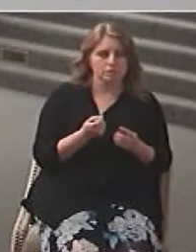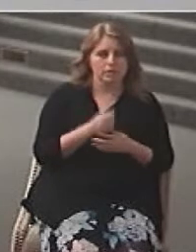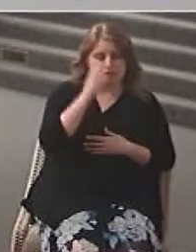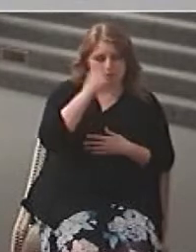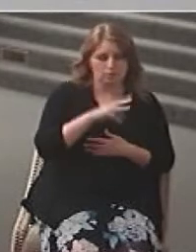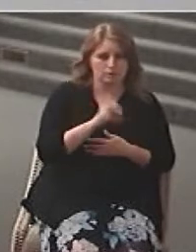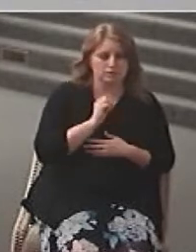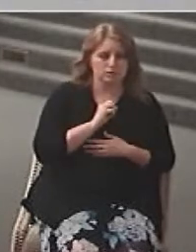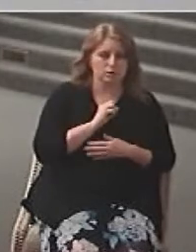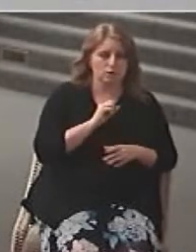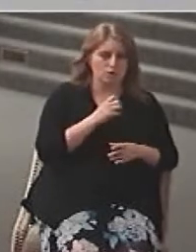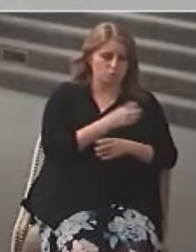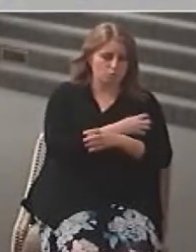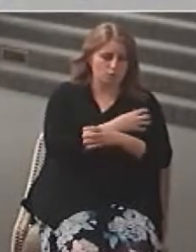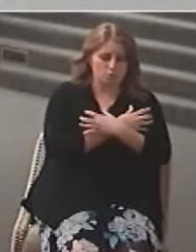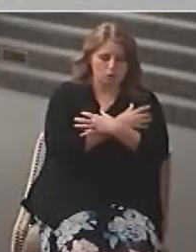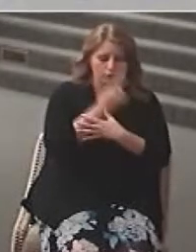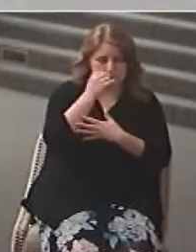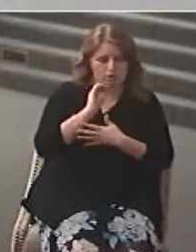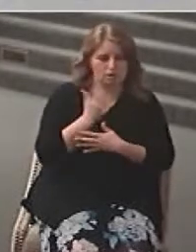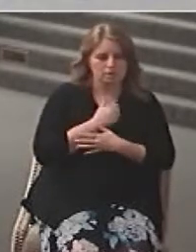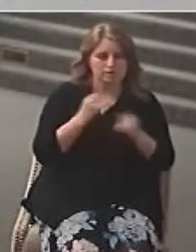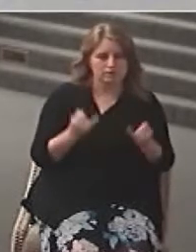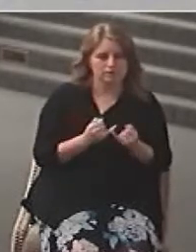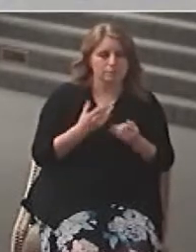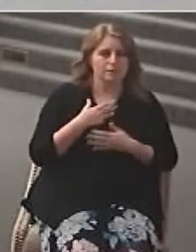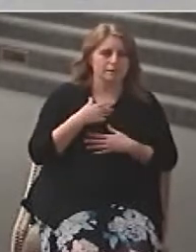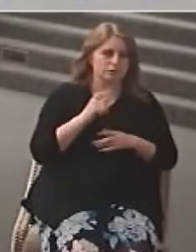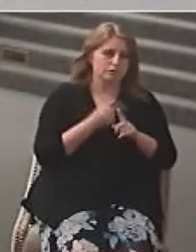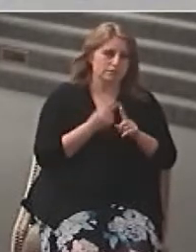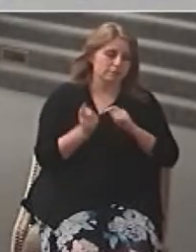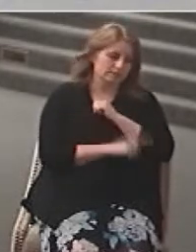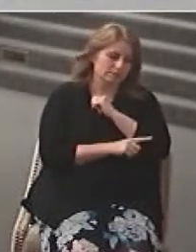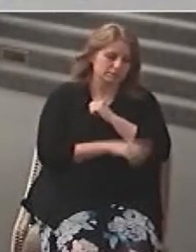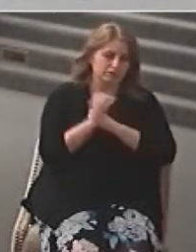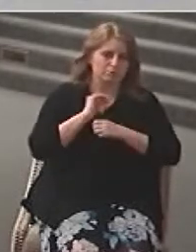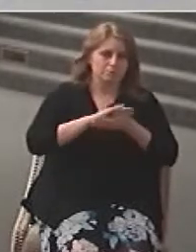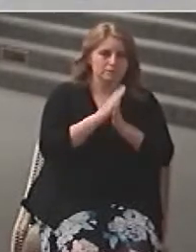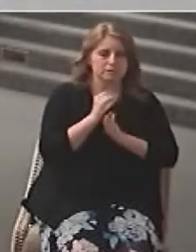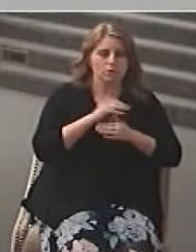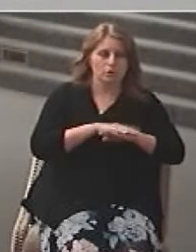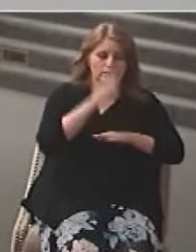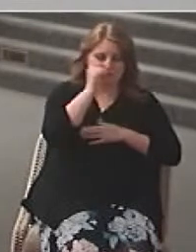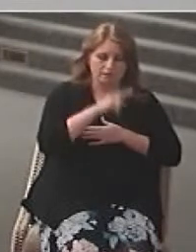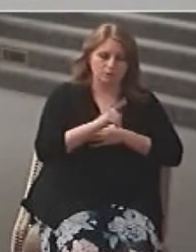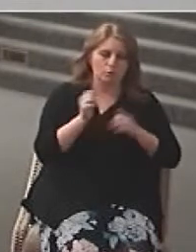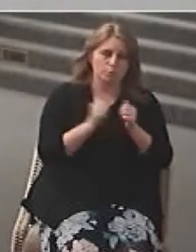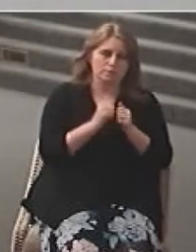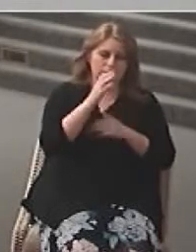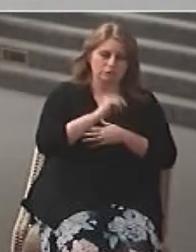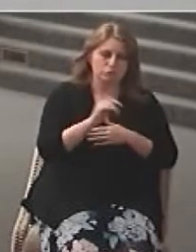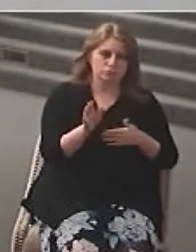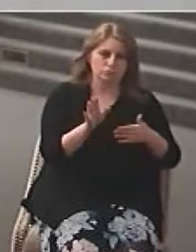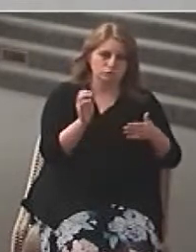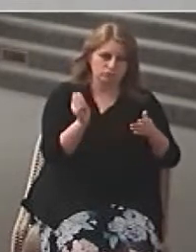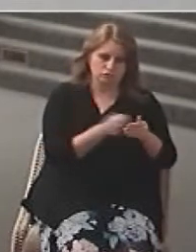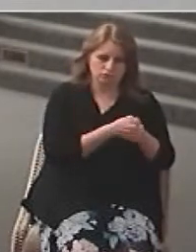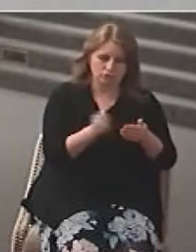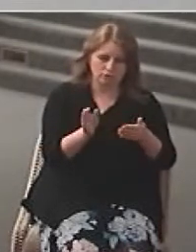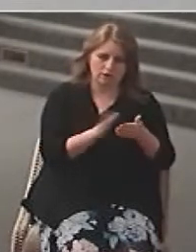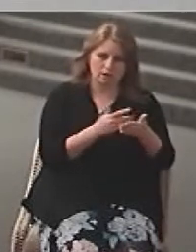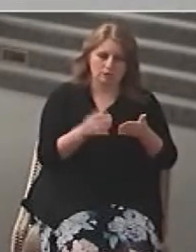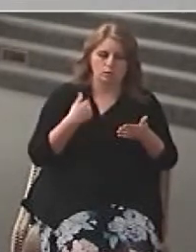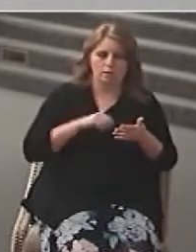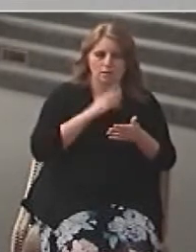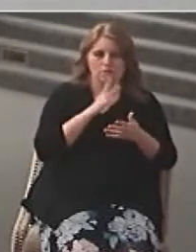He was bruised for our iniquities. The chastisement of our peace was upon him, and with his stripes we are healed. All